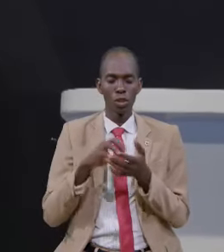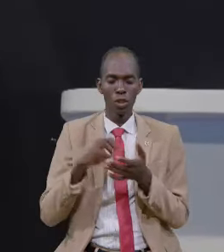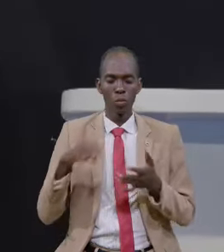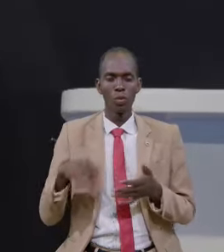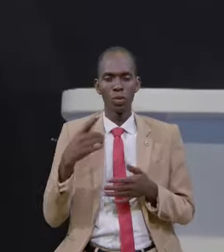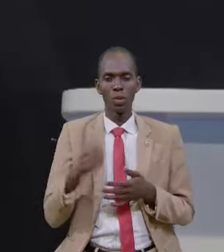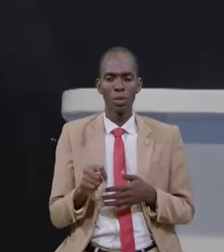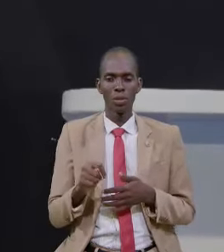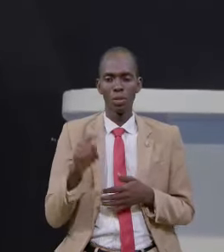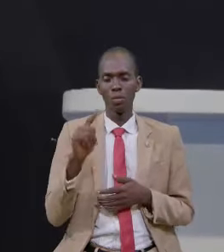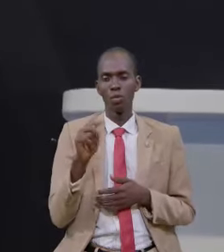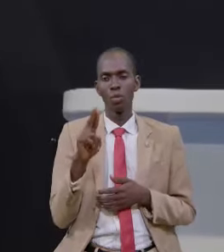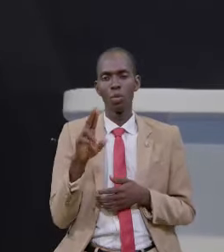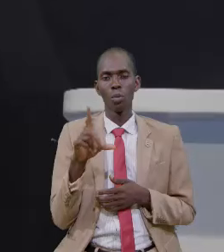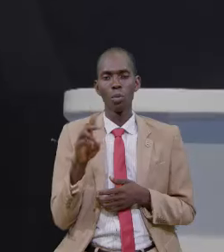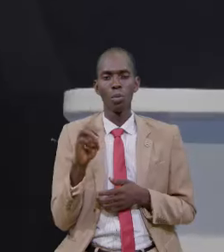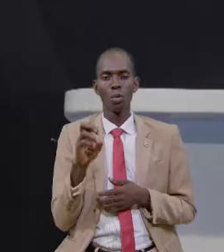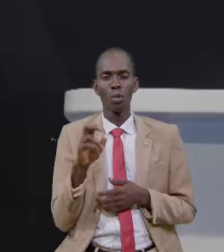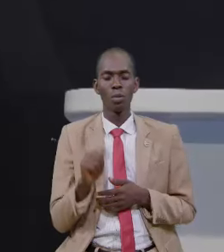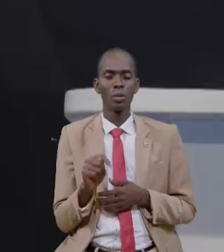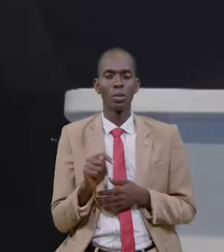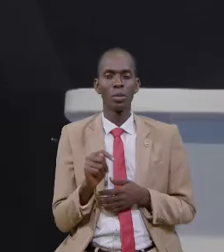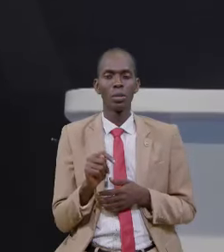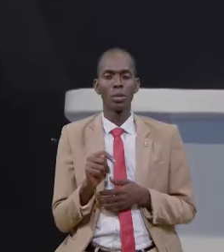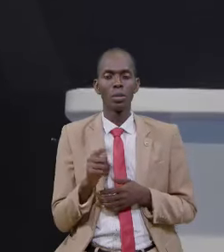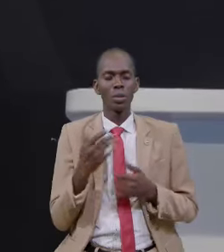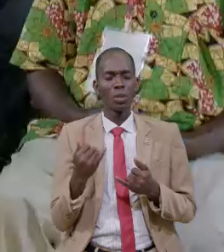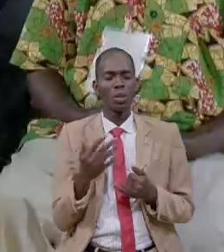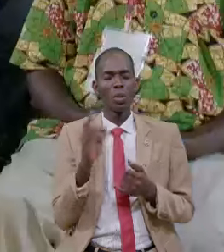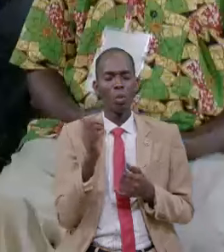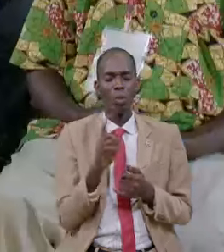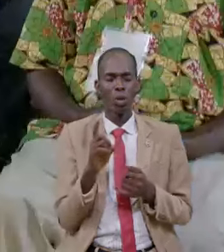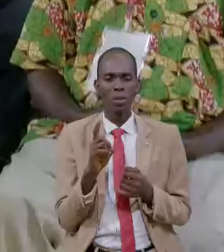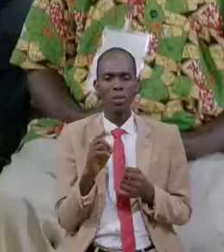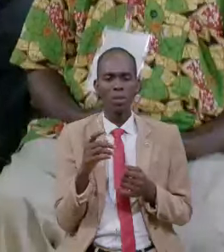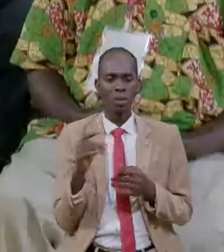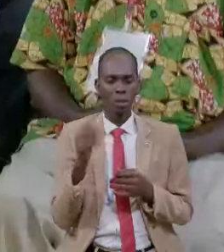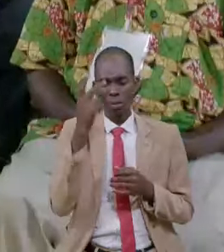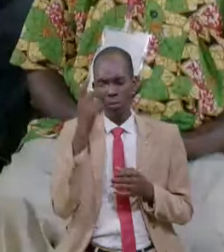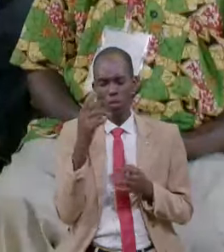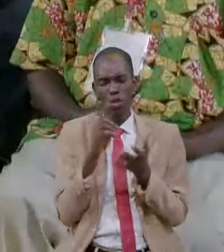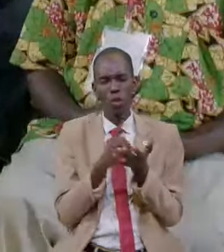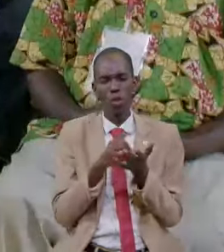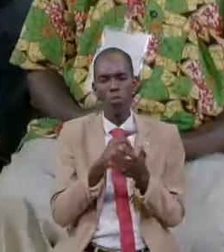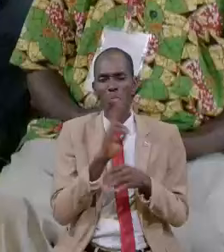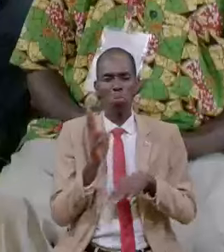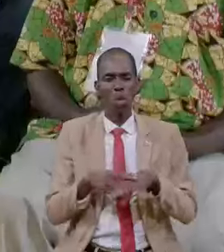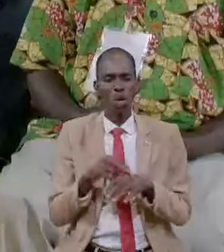work? Where does the doctor operate? In you. I said in